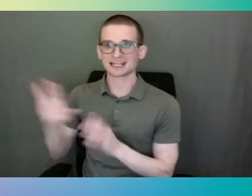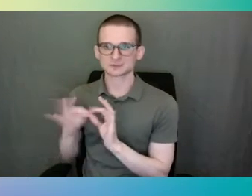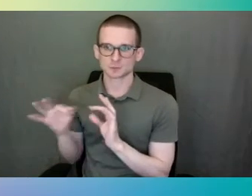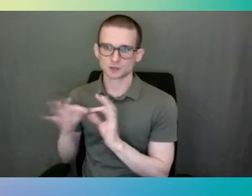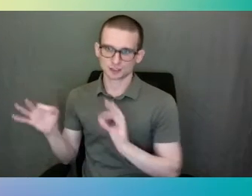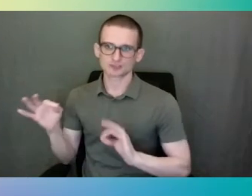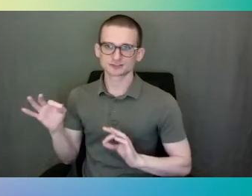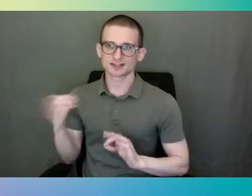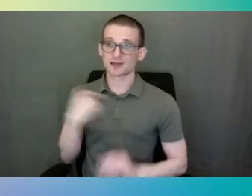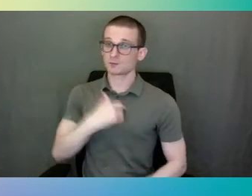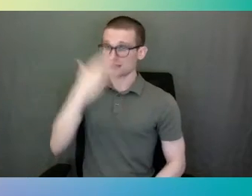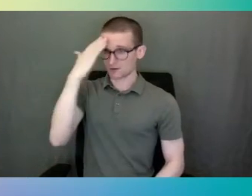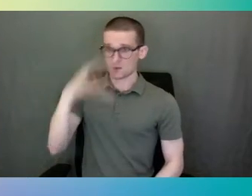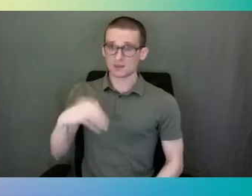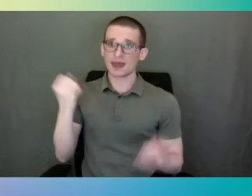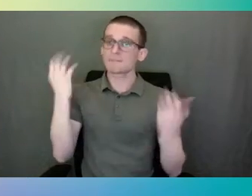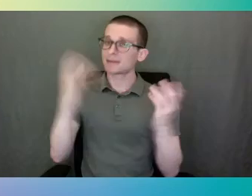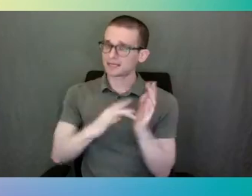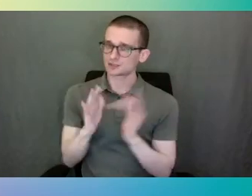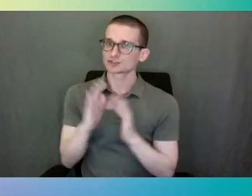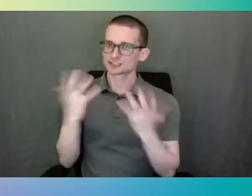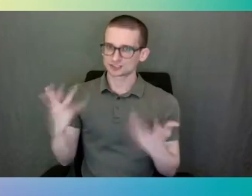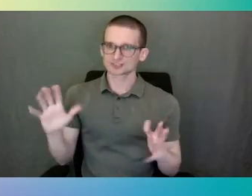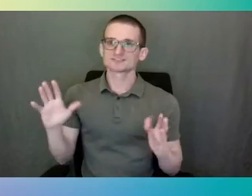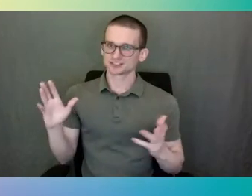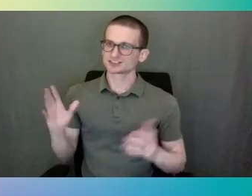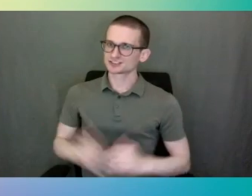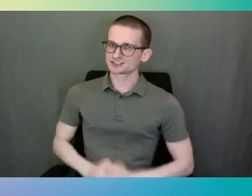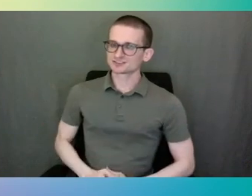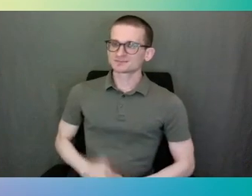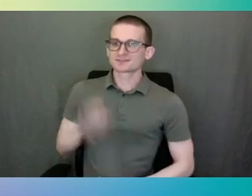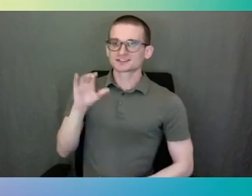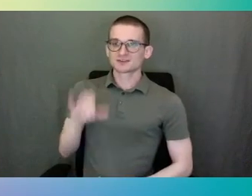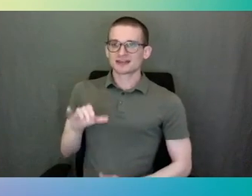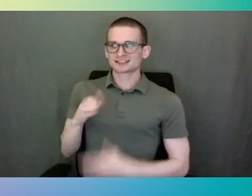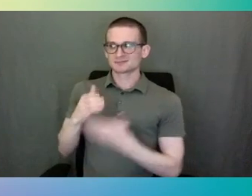done. And so this is the basis of our problem.